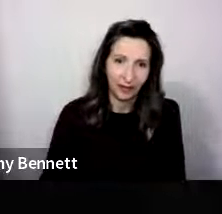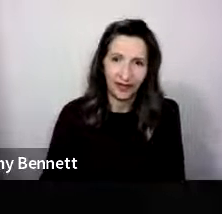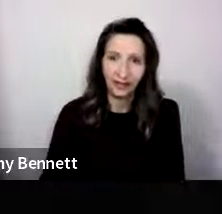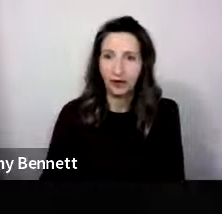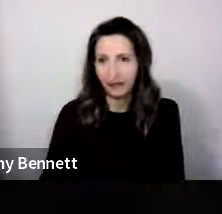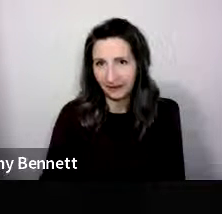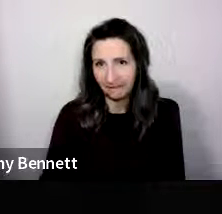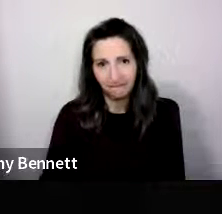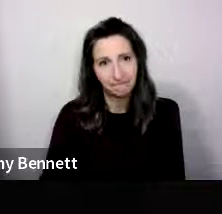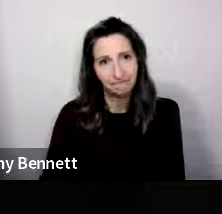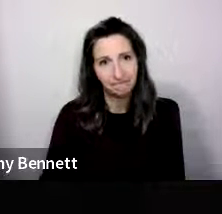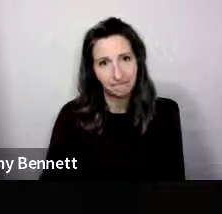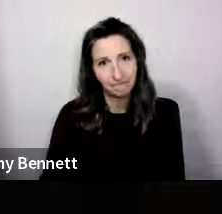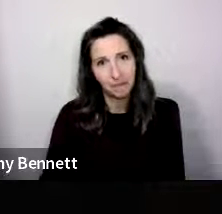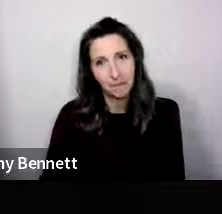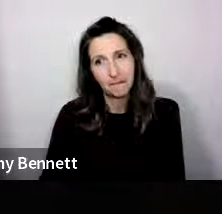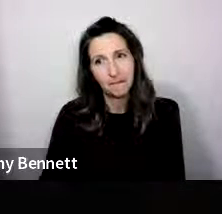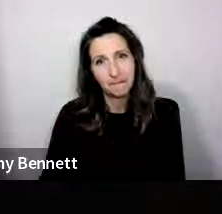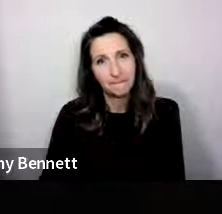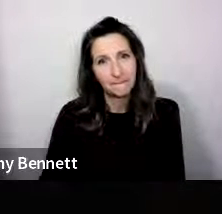Like you're playing the trumpet.